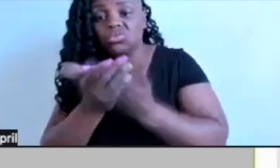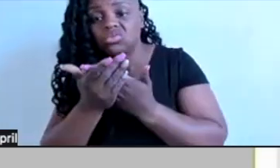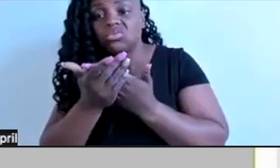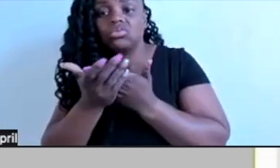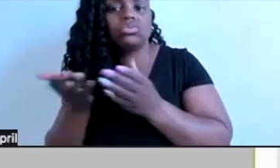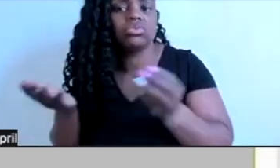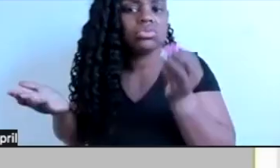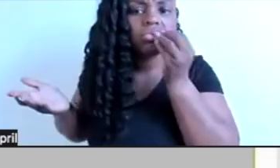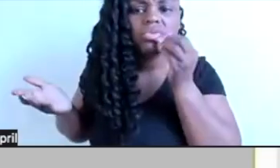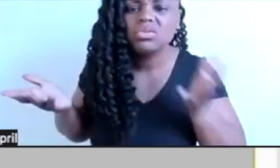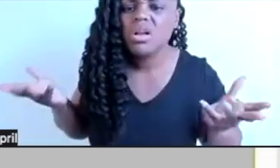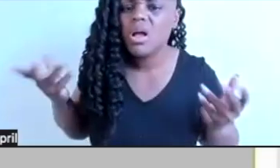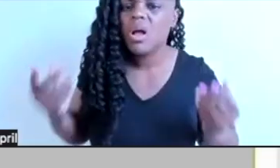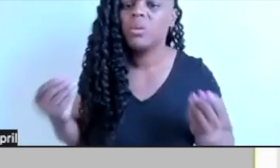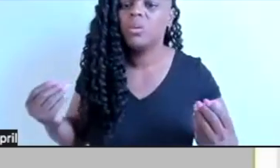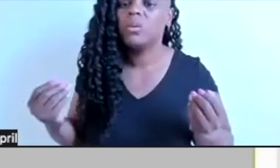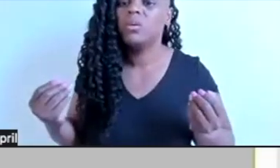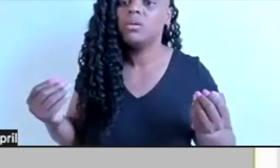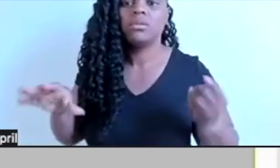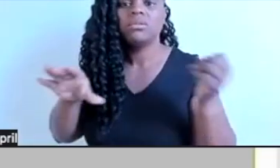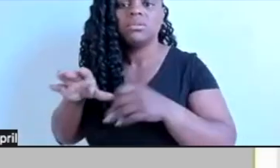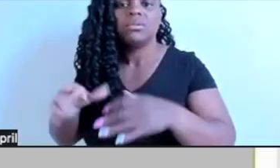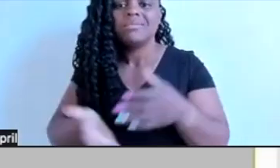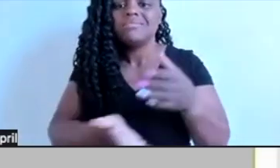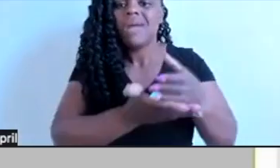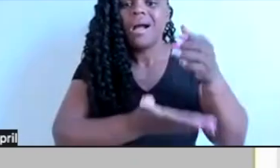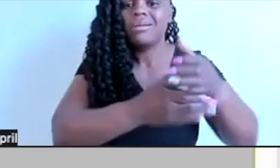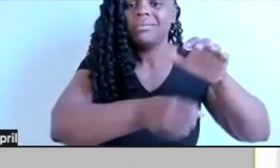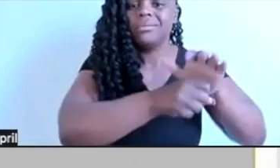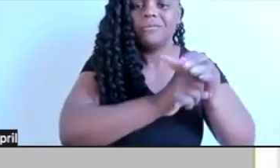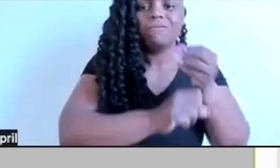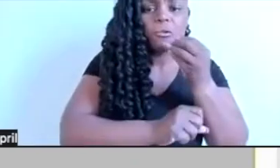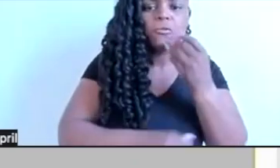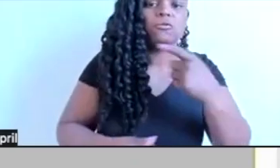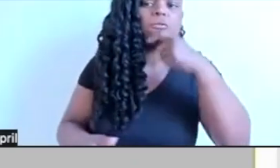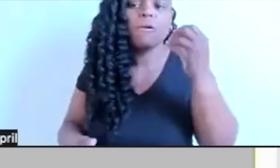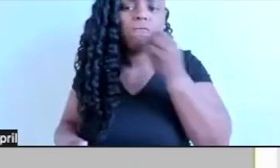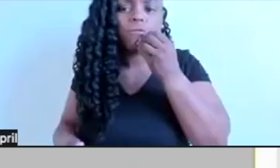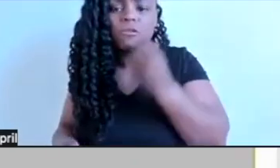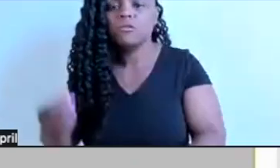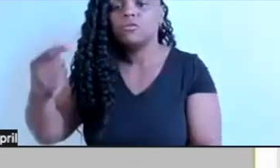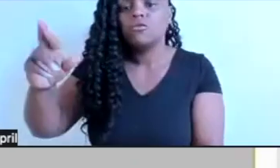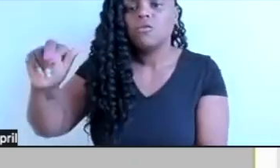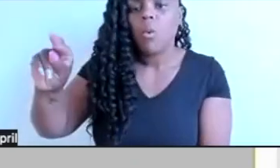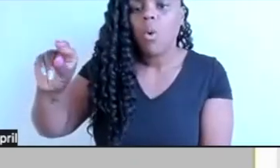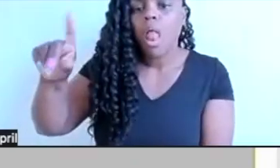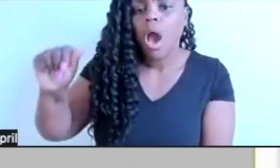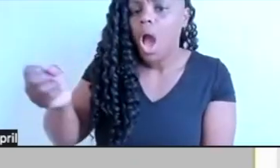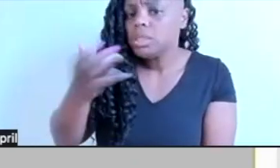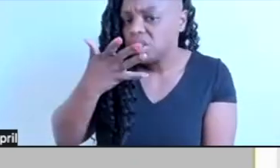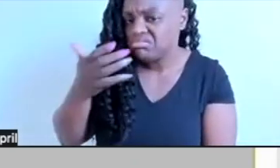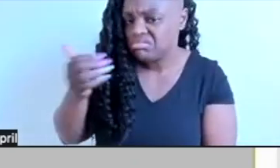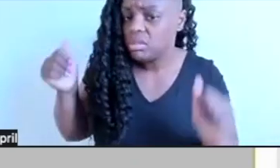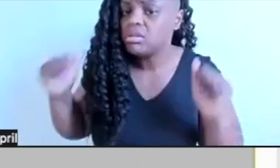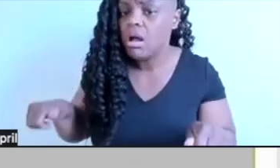often, like canned foods, dried foods, or granola bars. If you go to a shelter instead of camping, you may not like